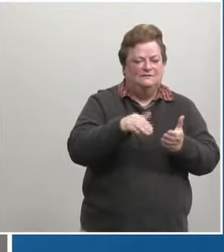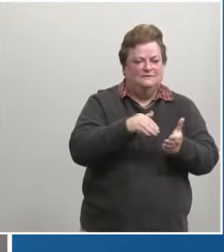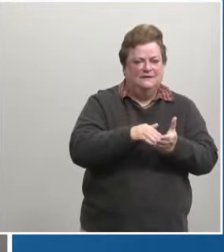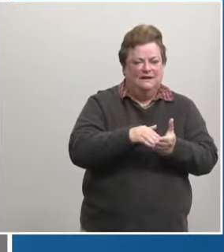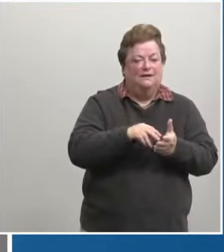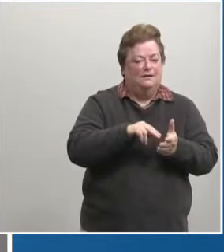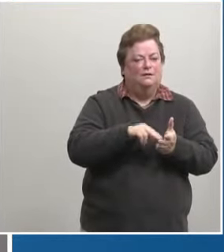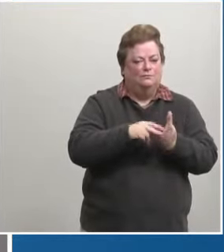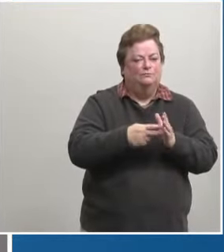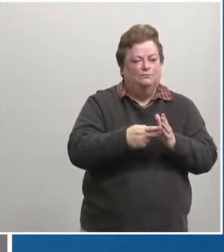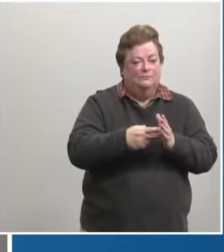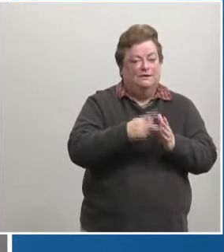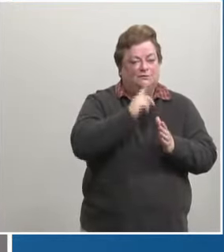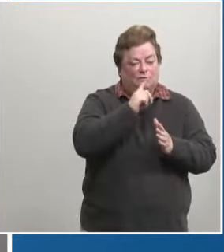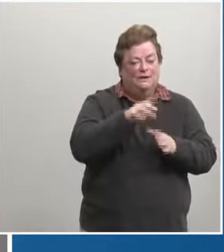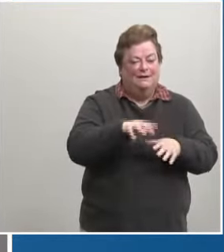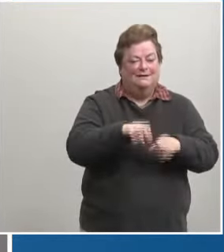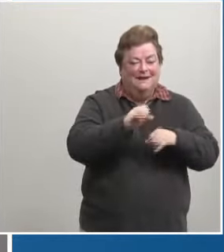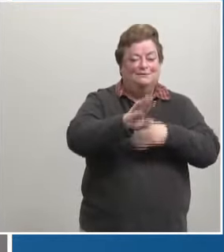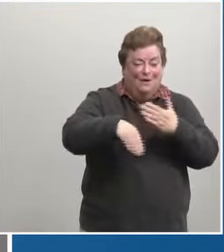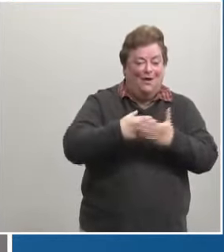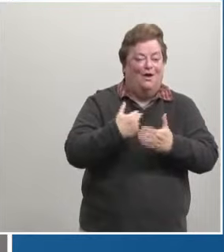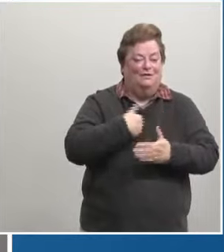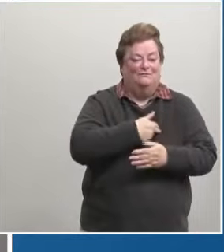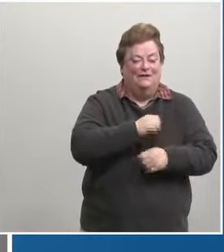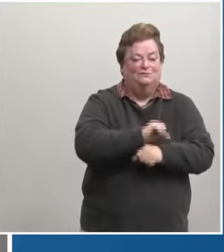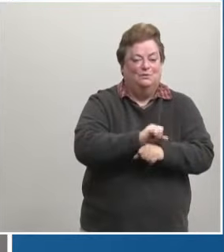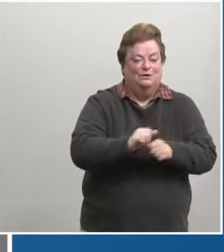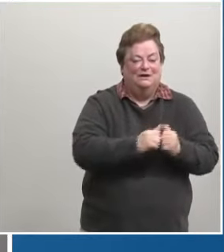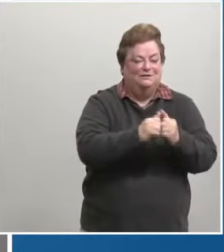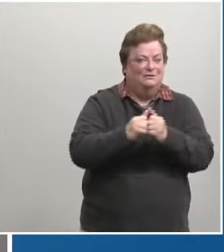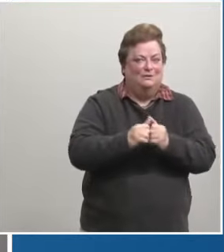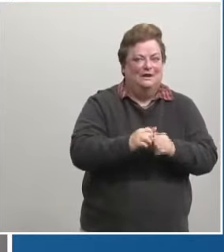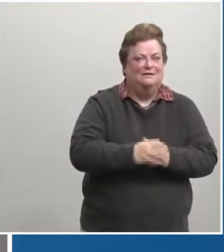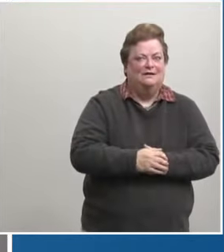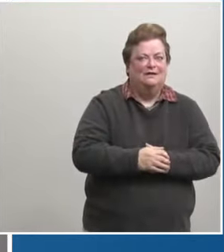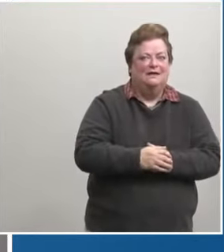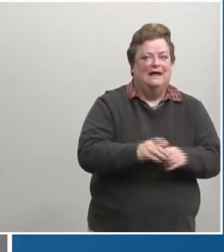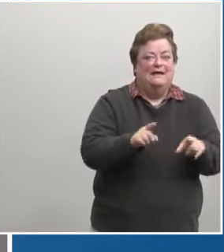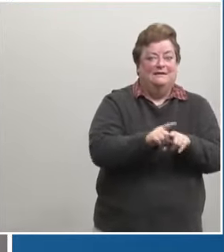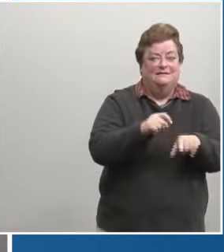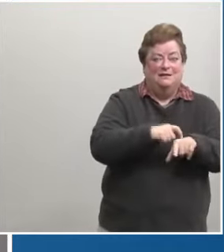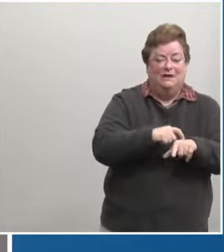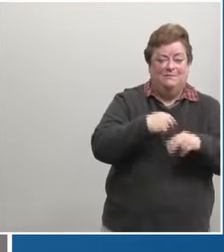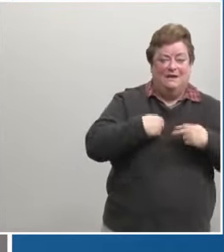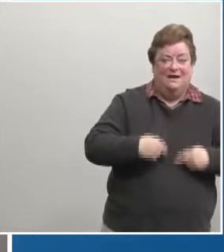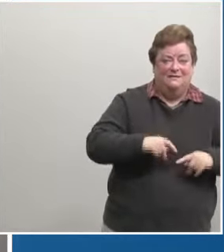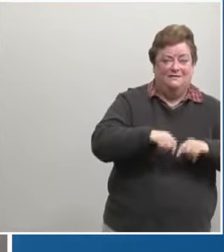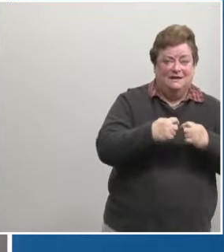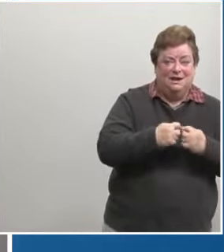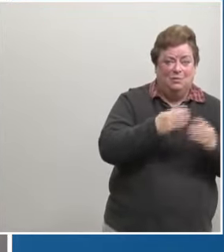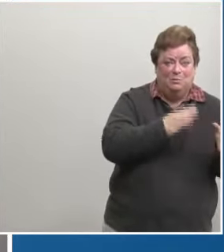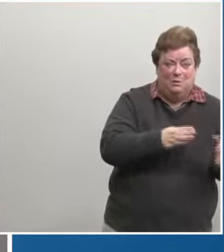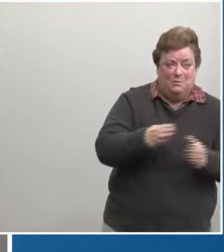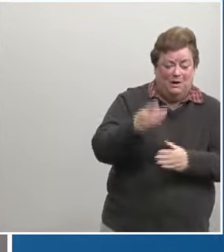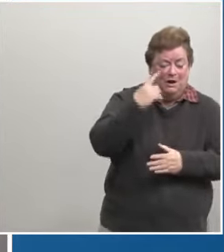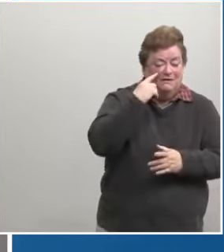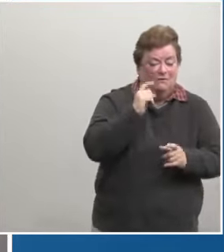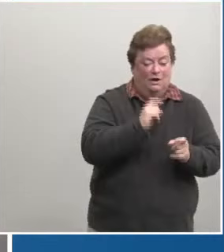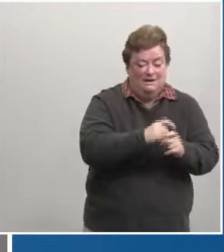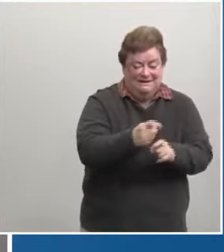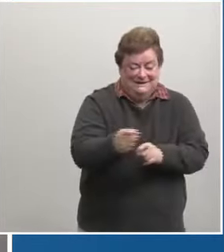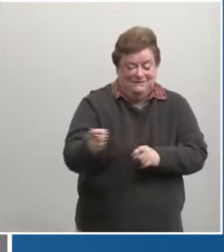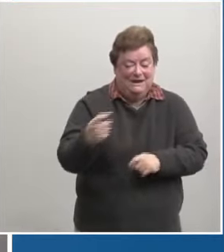takes a village. Now, at the same time that our health team and all these wonderful partners have been preparing to